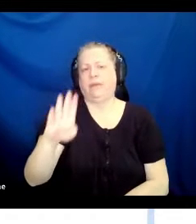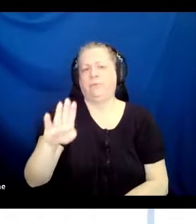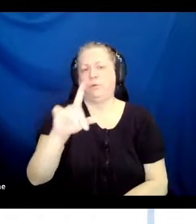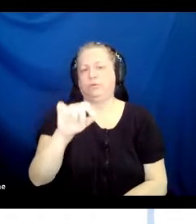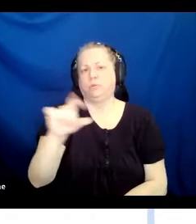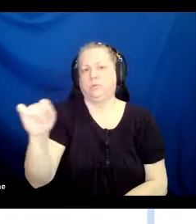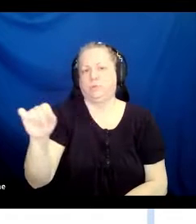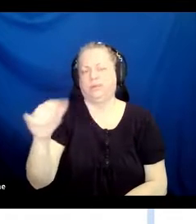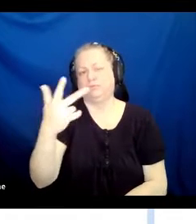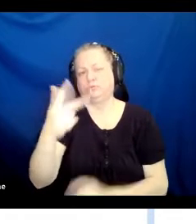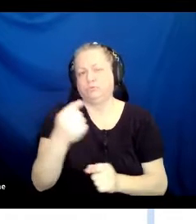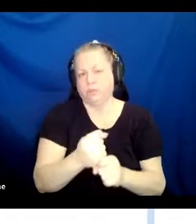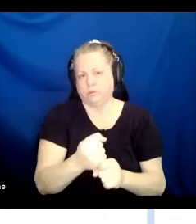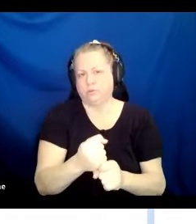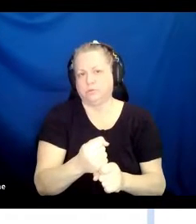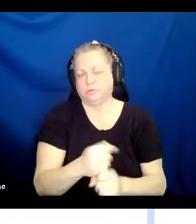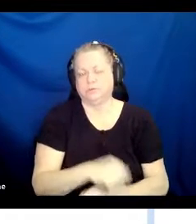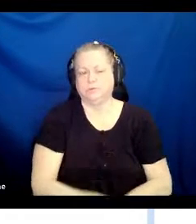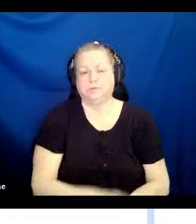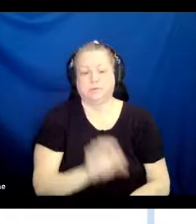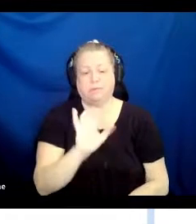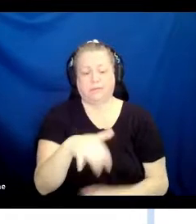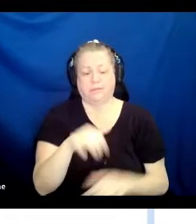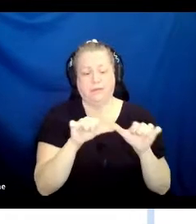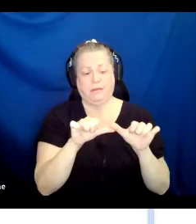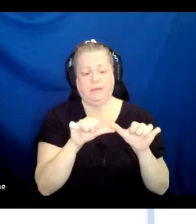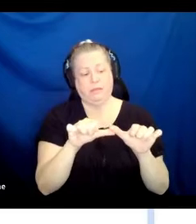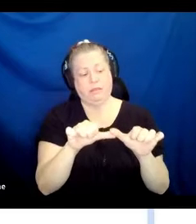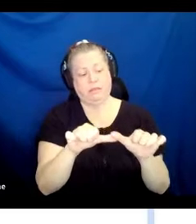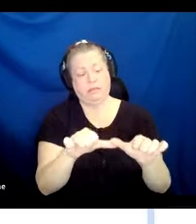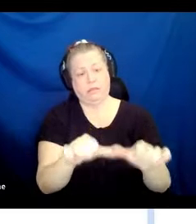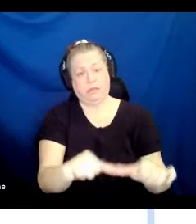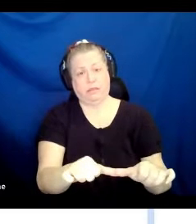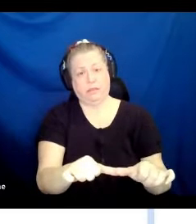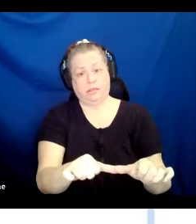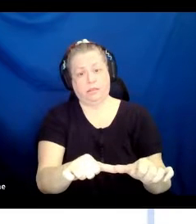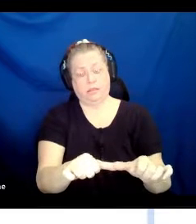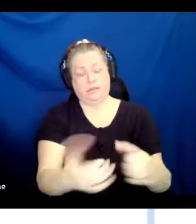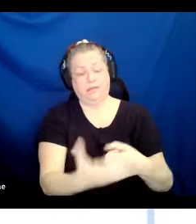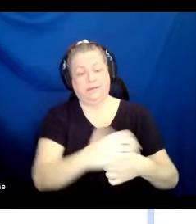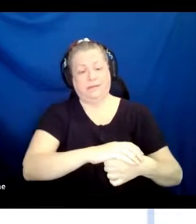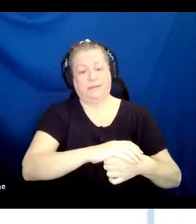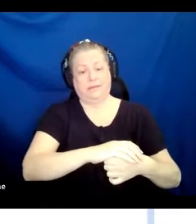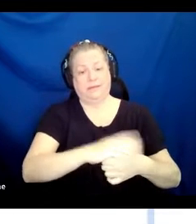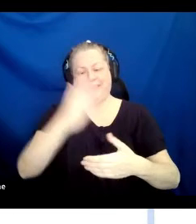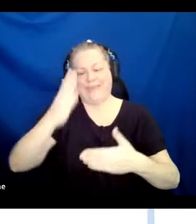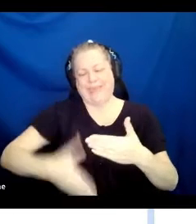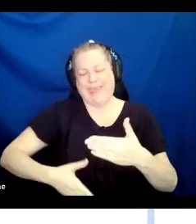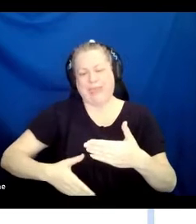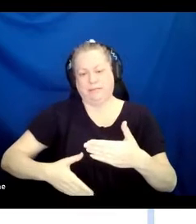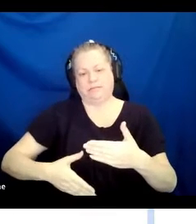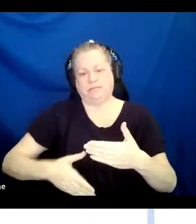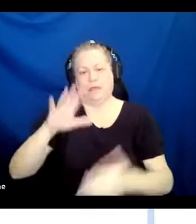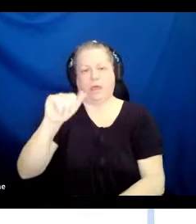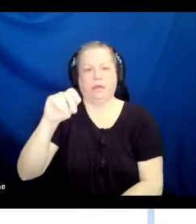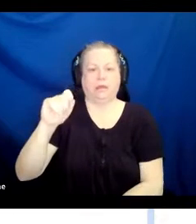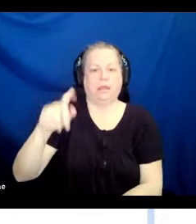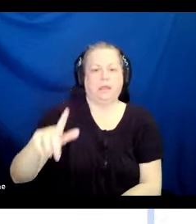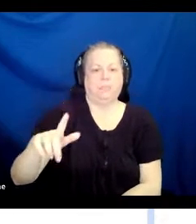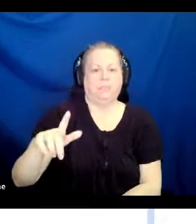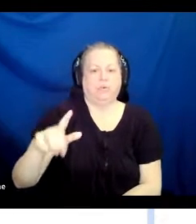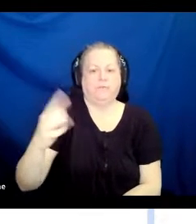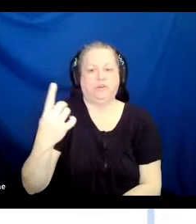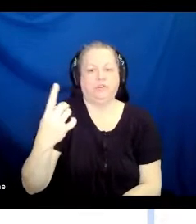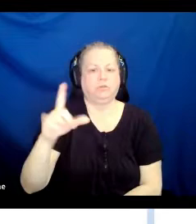years. And the continuous coverage requirements end on April 1, 2023. So MassHealth